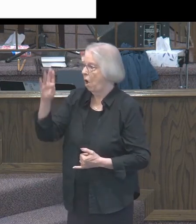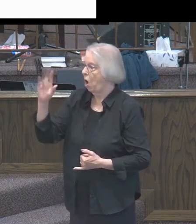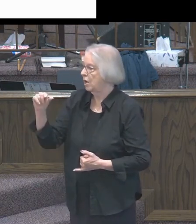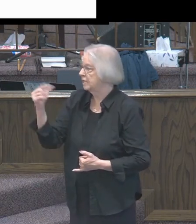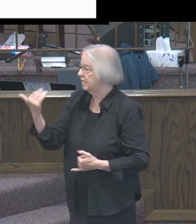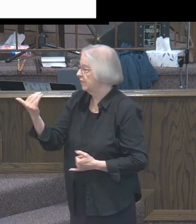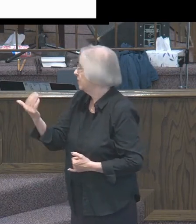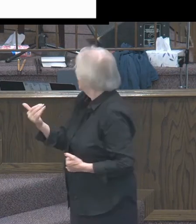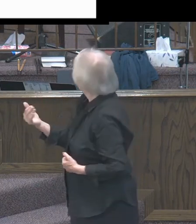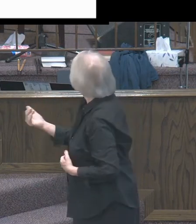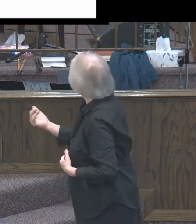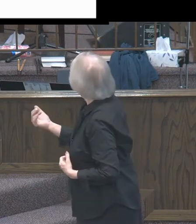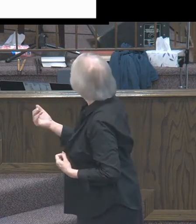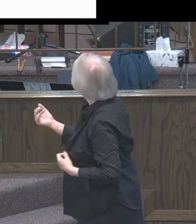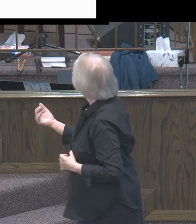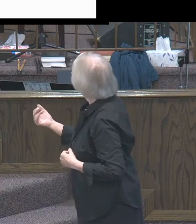August the 15th.